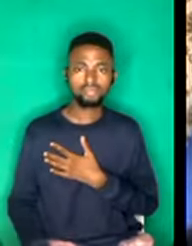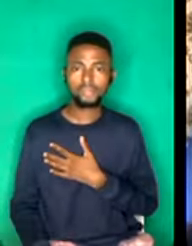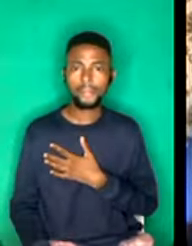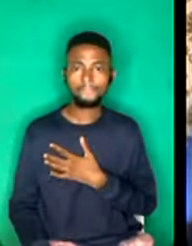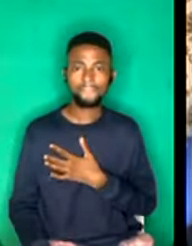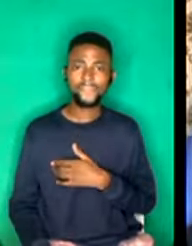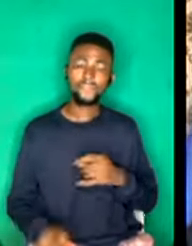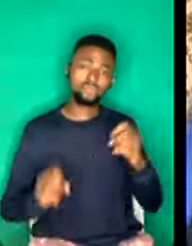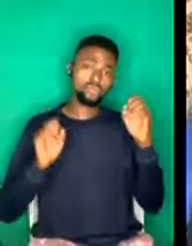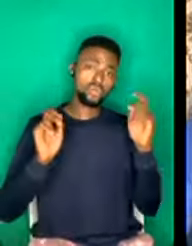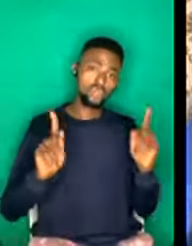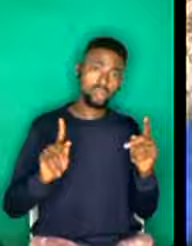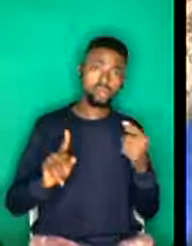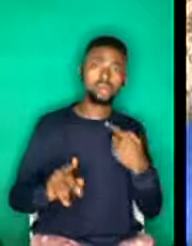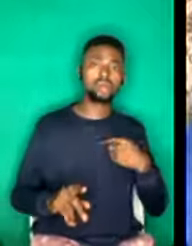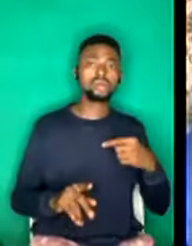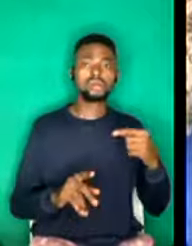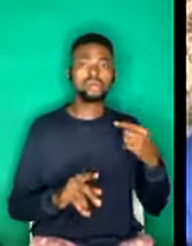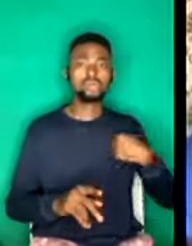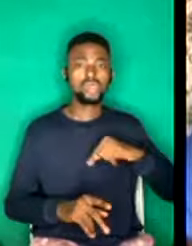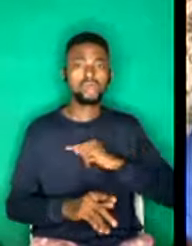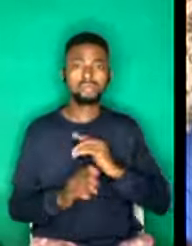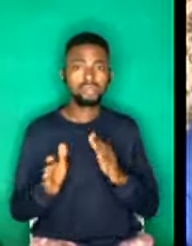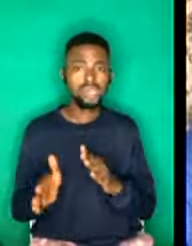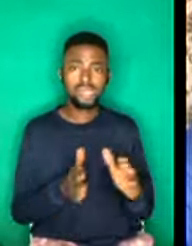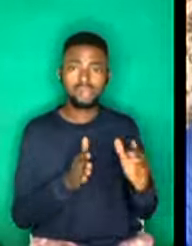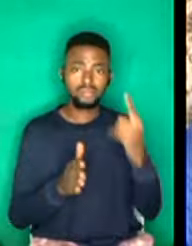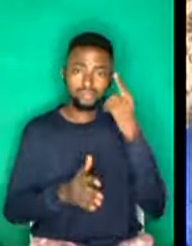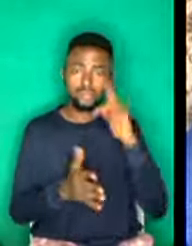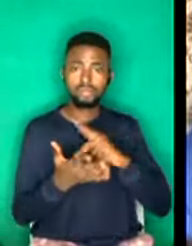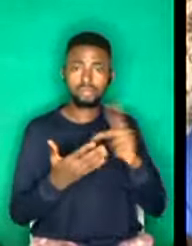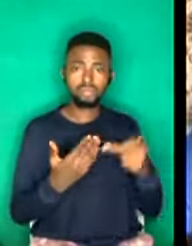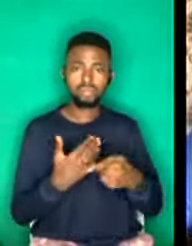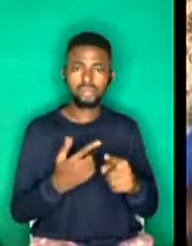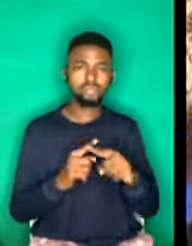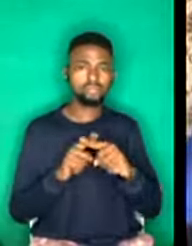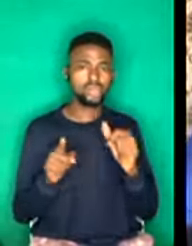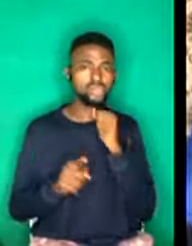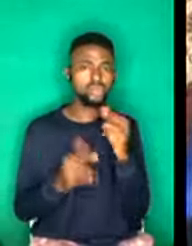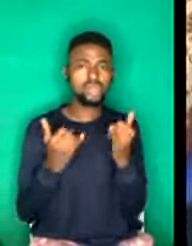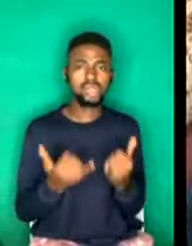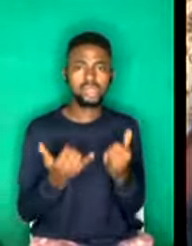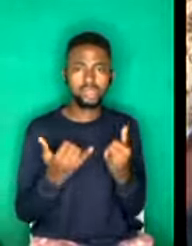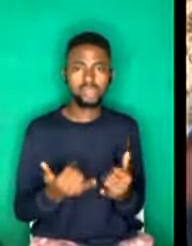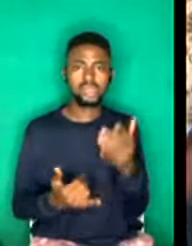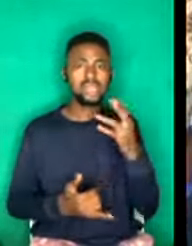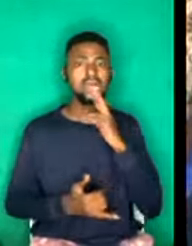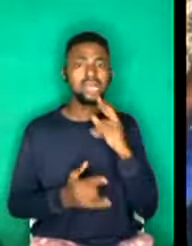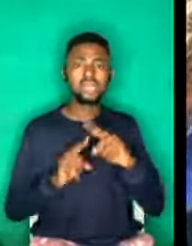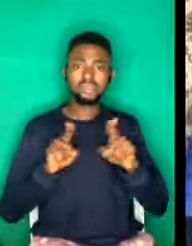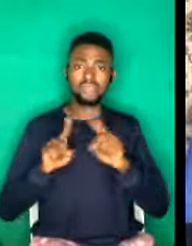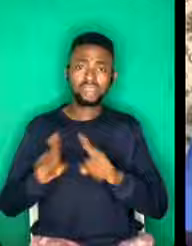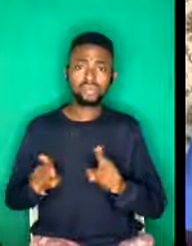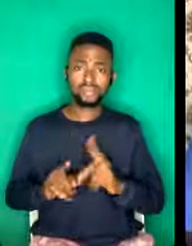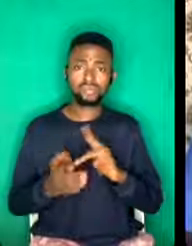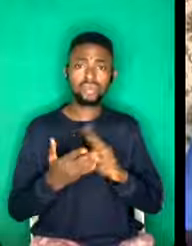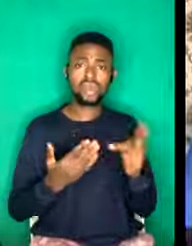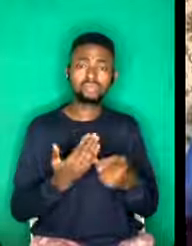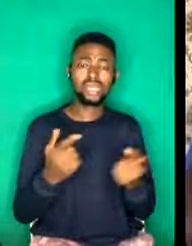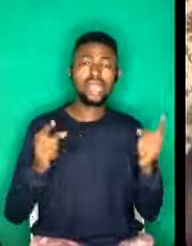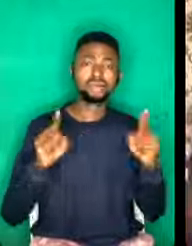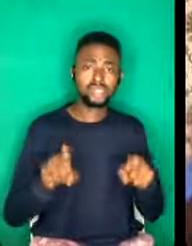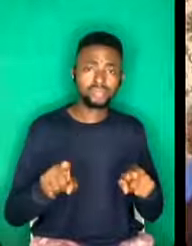Well, we are preparing for a program presently. It's not now. There are several Okay. programs coming up. Of